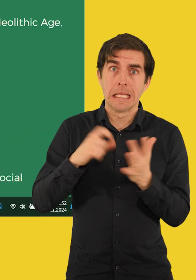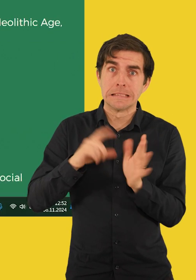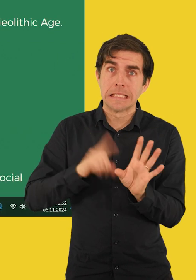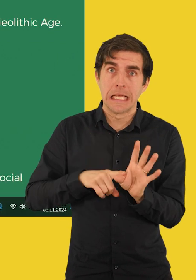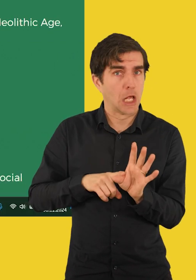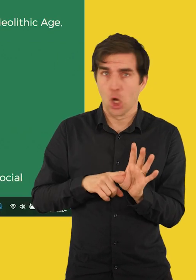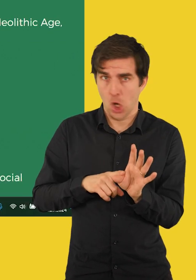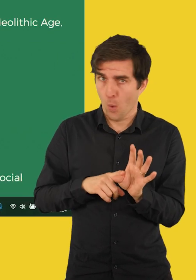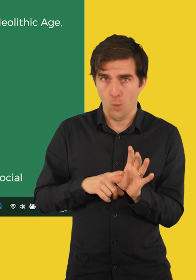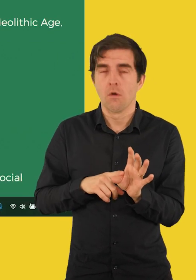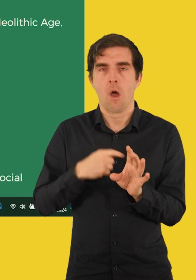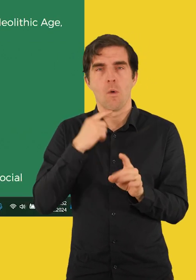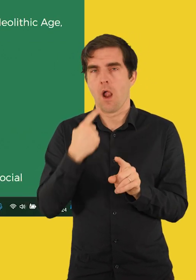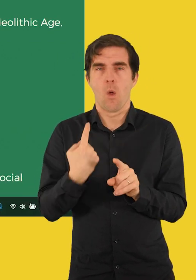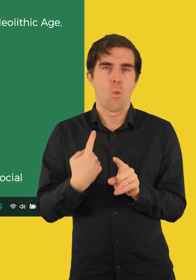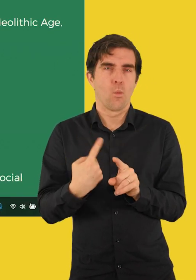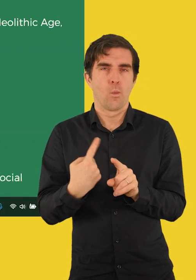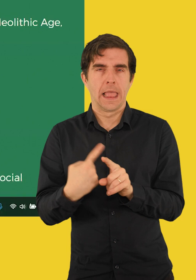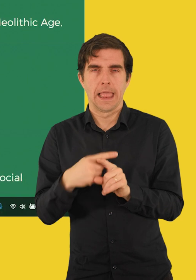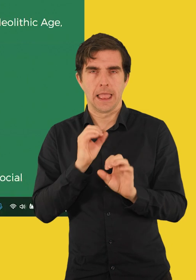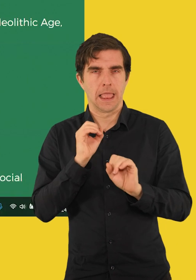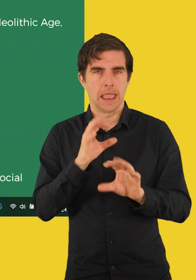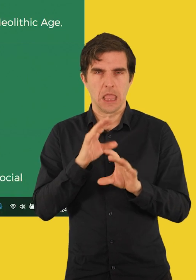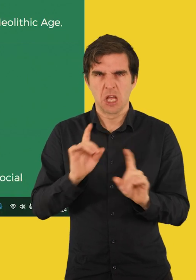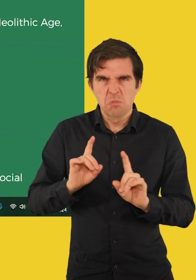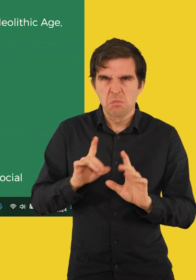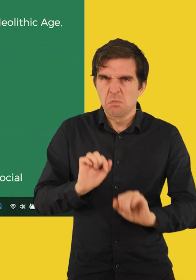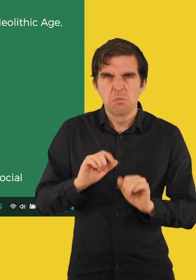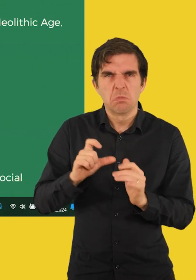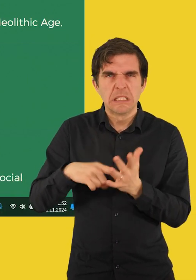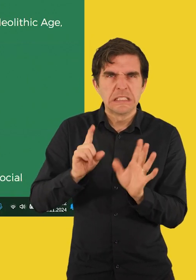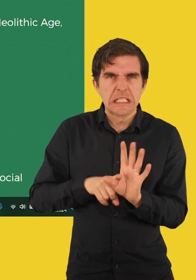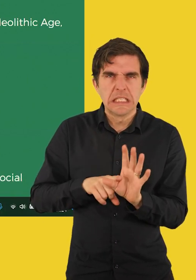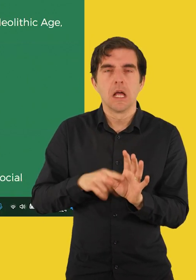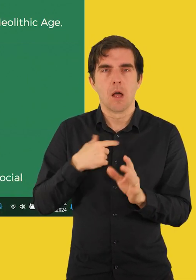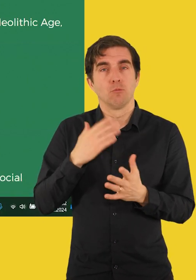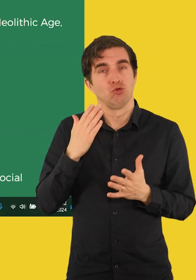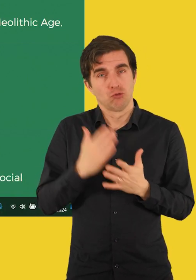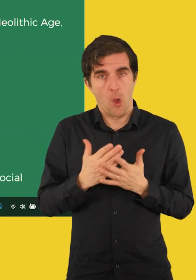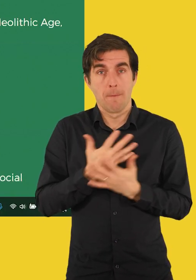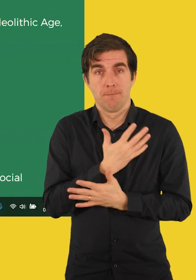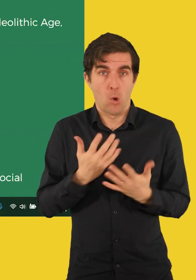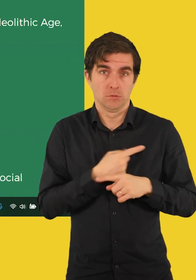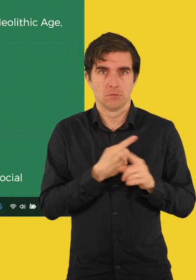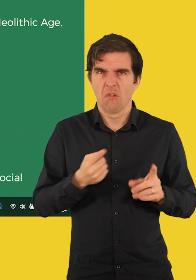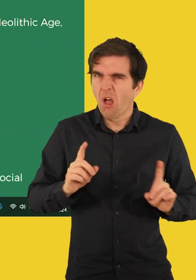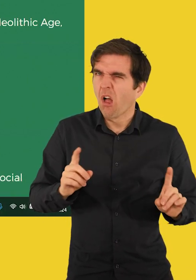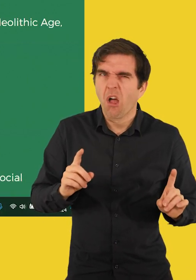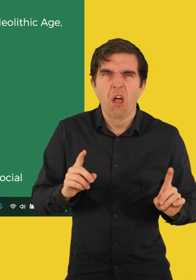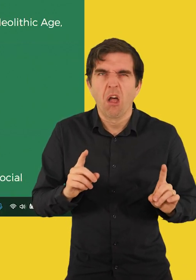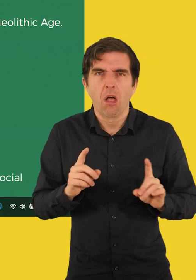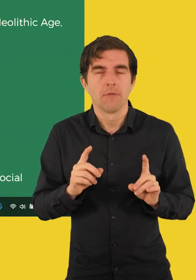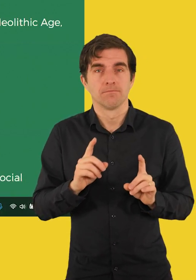biggest city, so I'm just going to quickly provide a background to our city because I'm sure most of you won't know